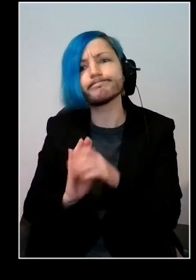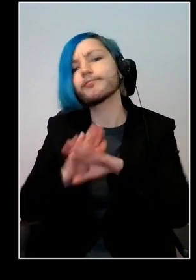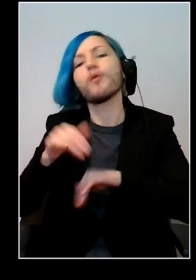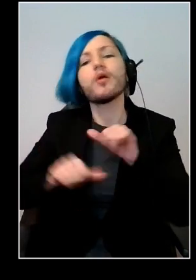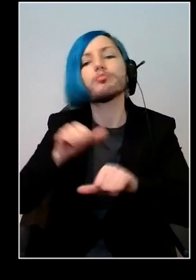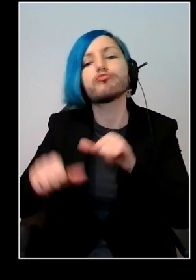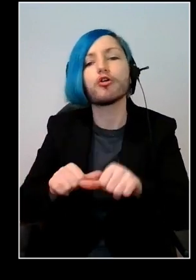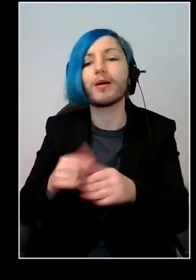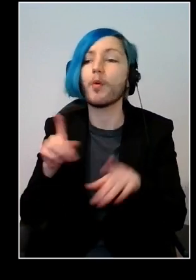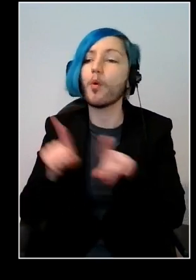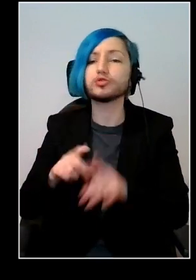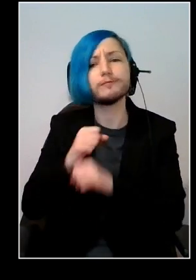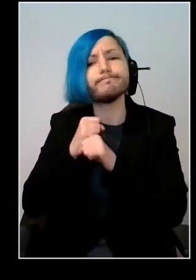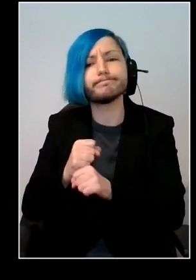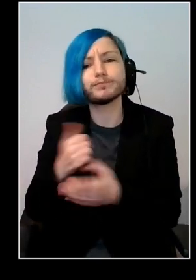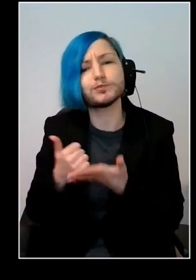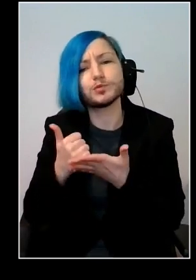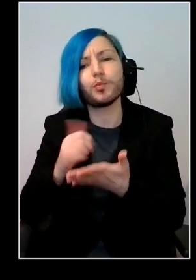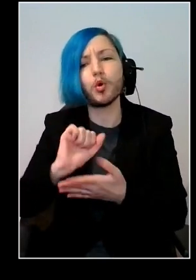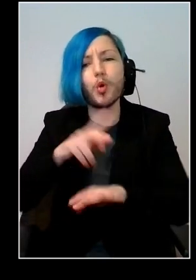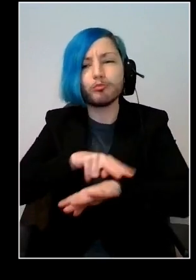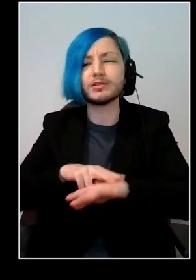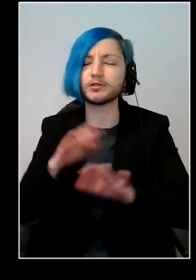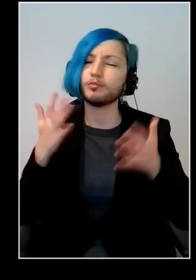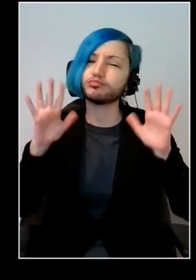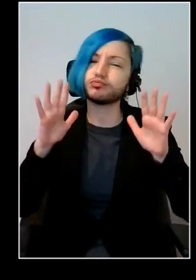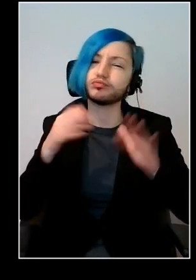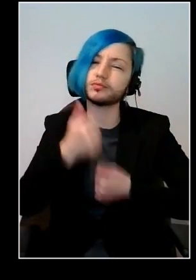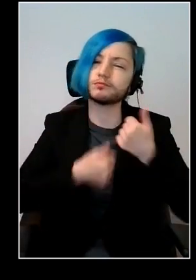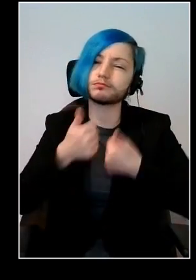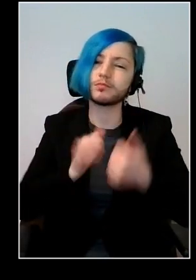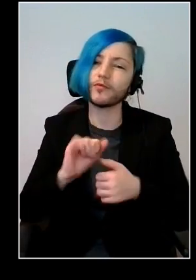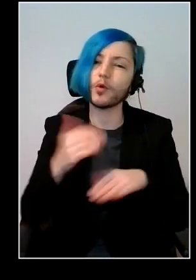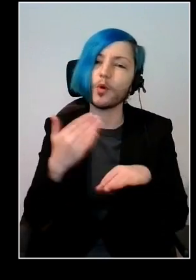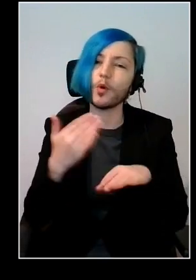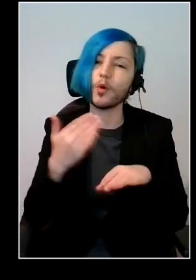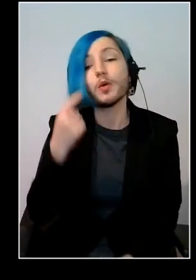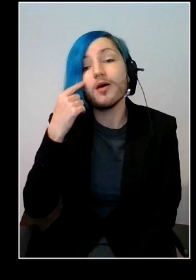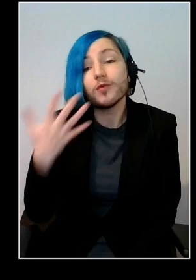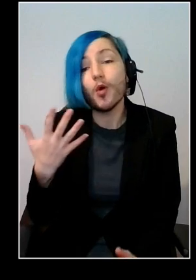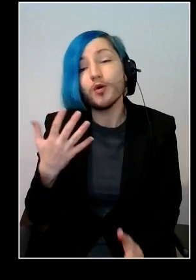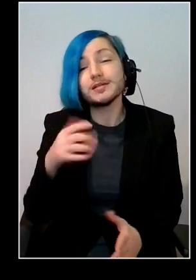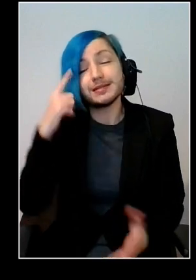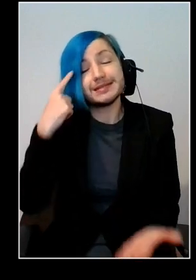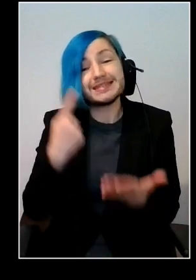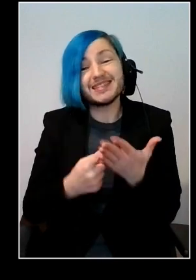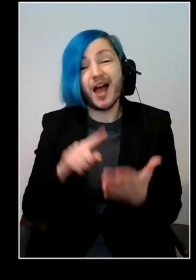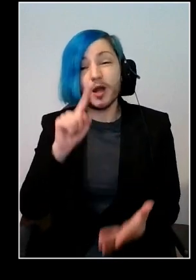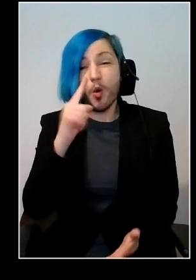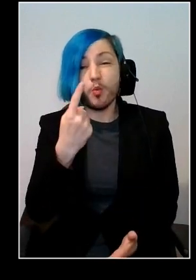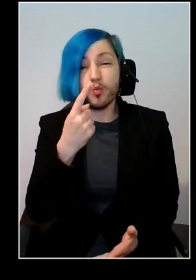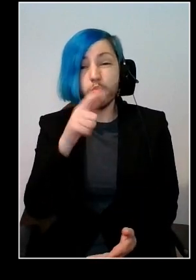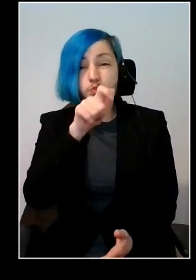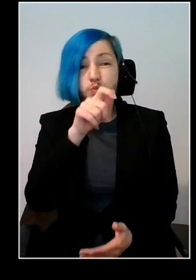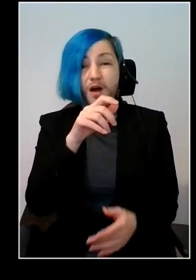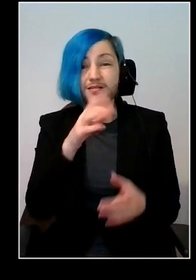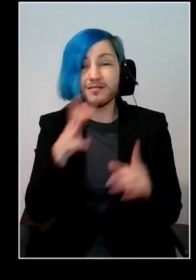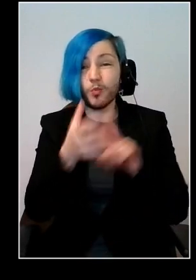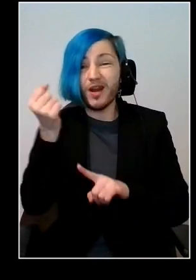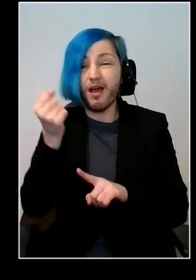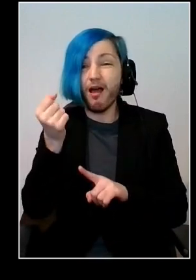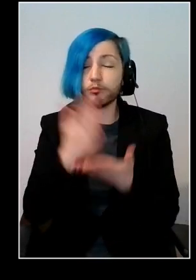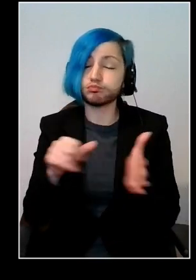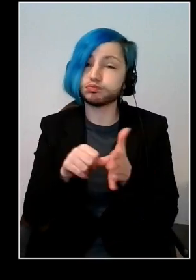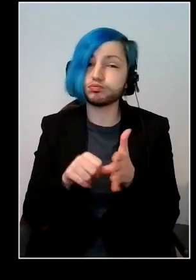those programmes. So amazing work. Very well done indeed. And of course, it's always a tough decision for the judges, so they didn't just end there. They've chosen a